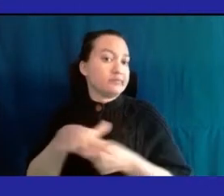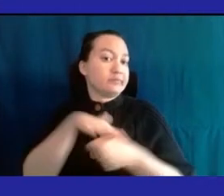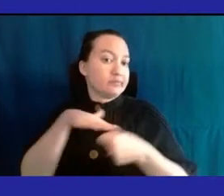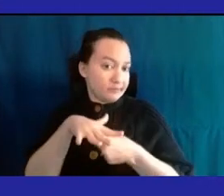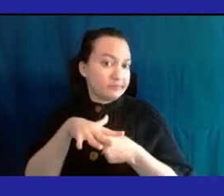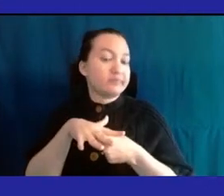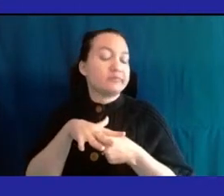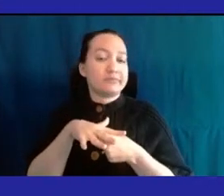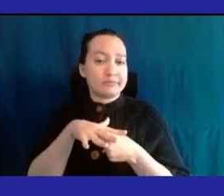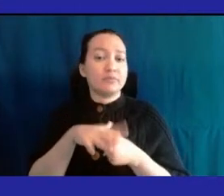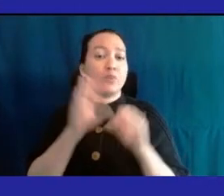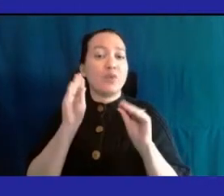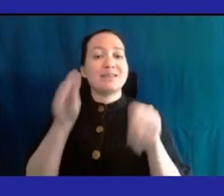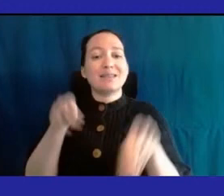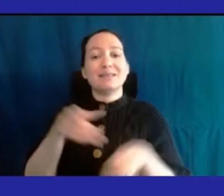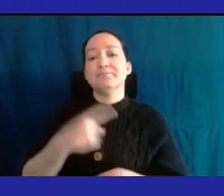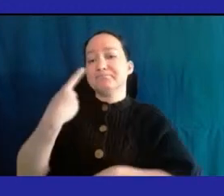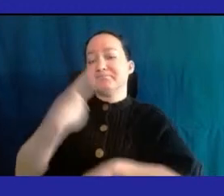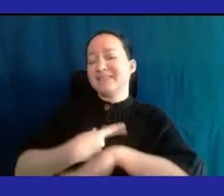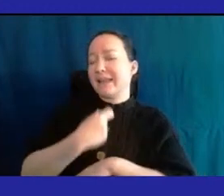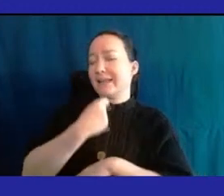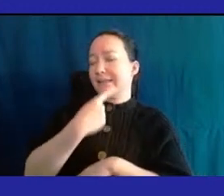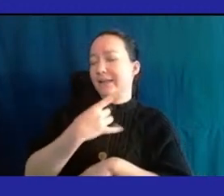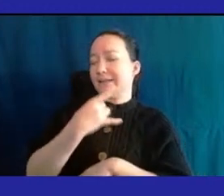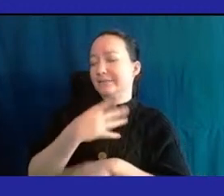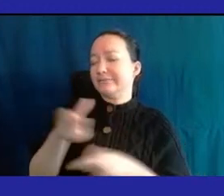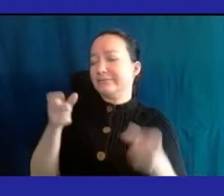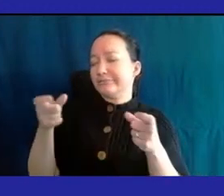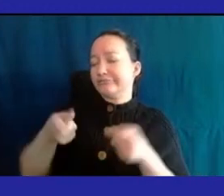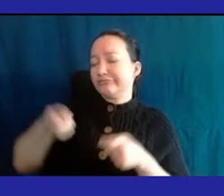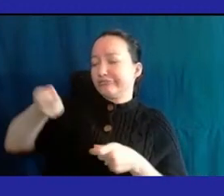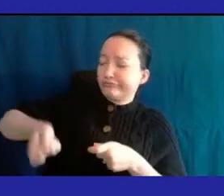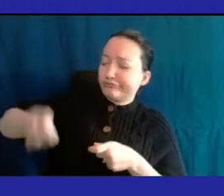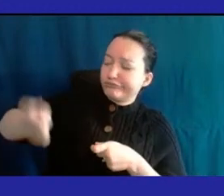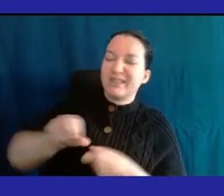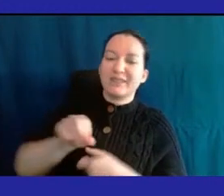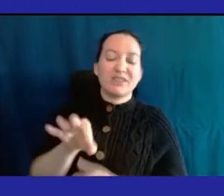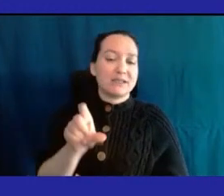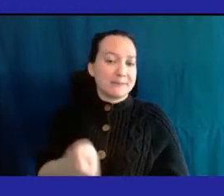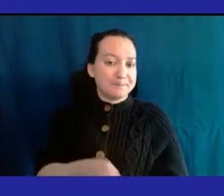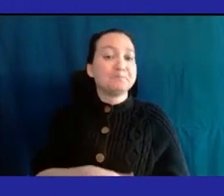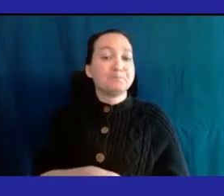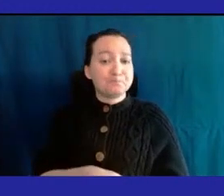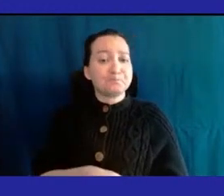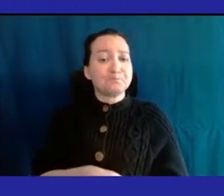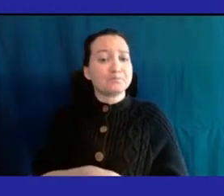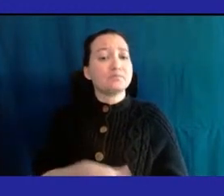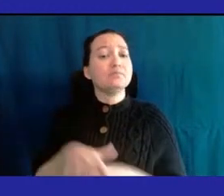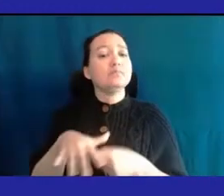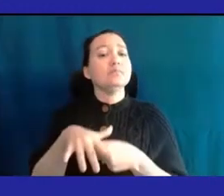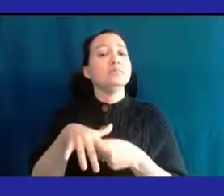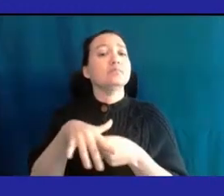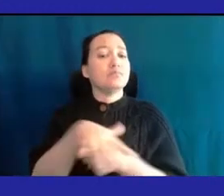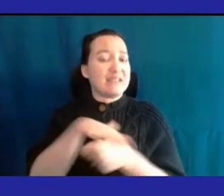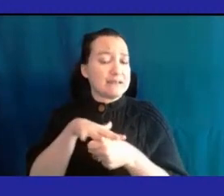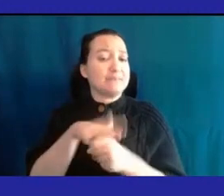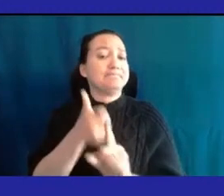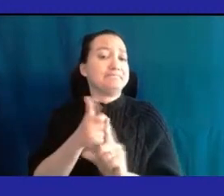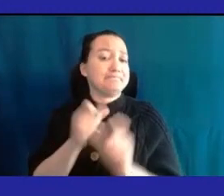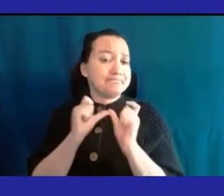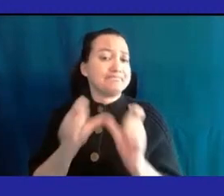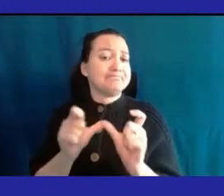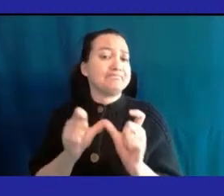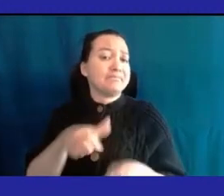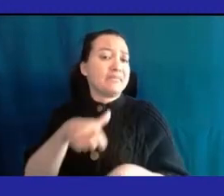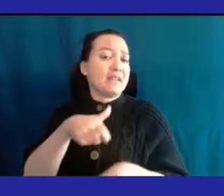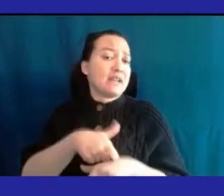going to be installing daylight lighting controls as needed. The spaces that experience extended periods